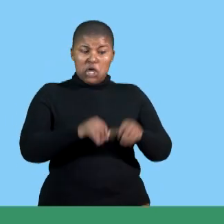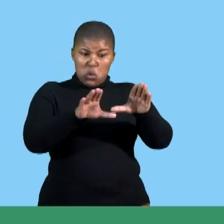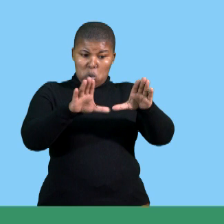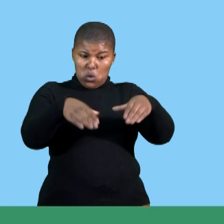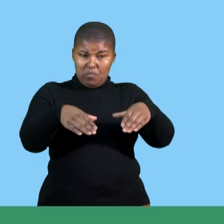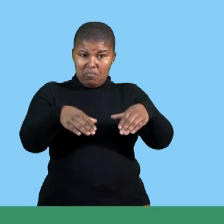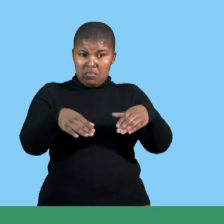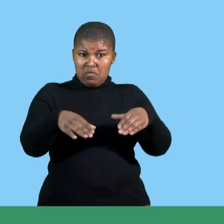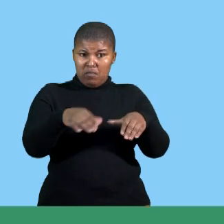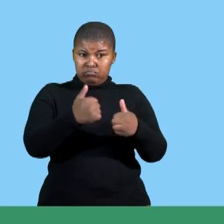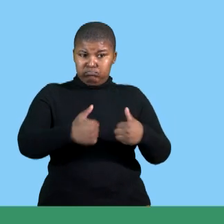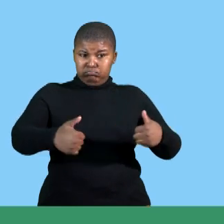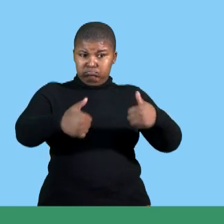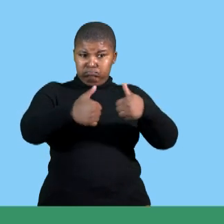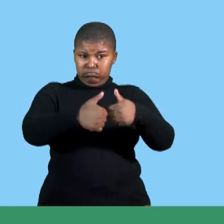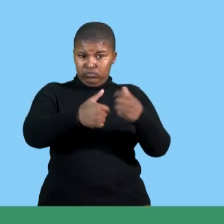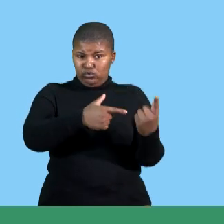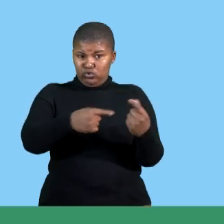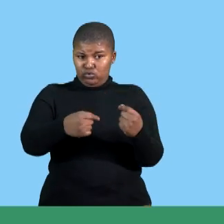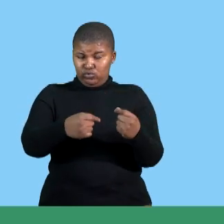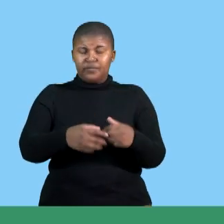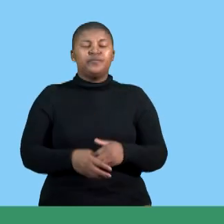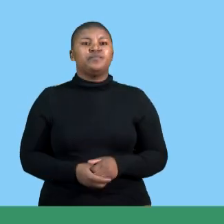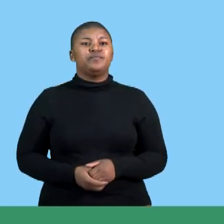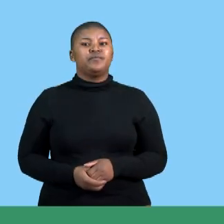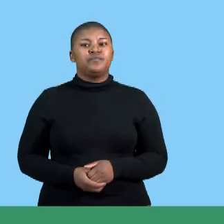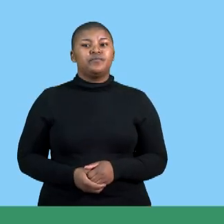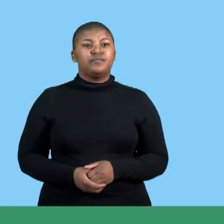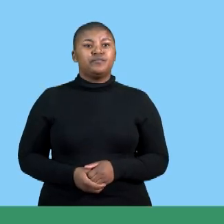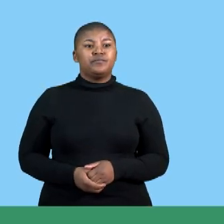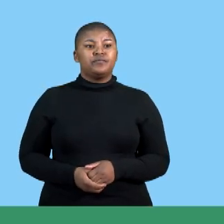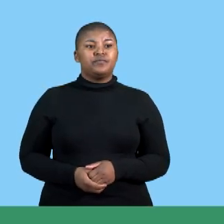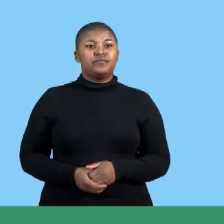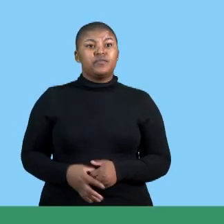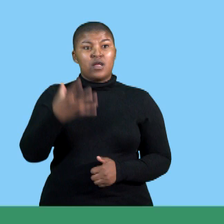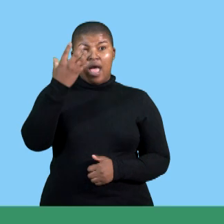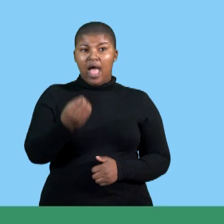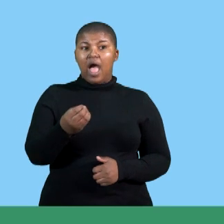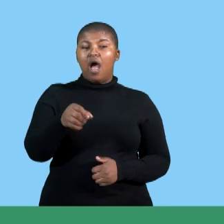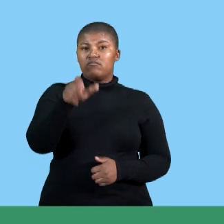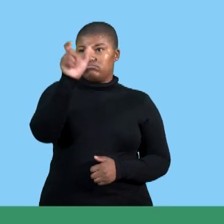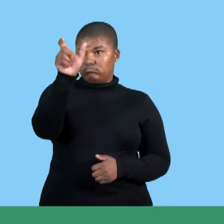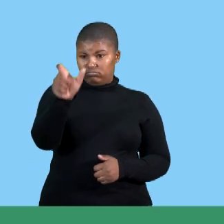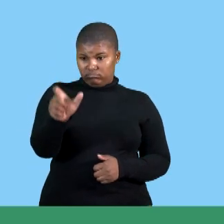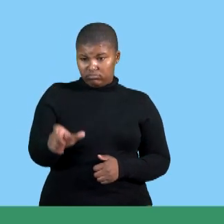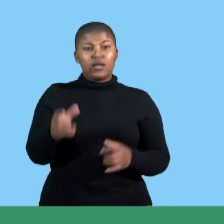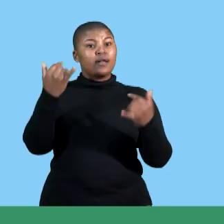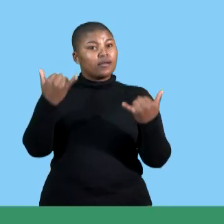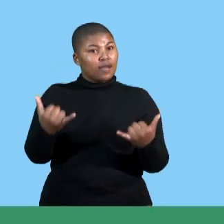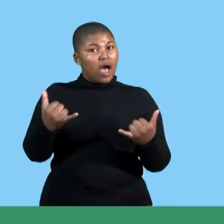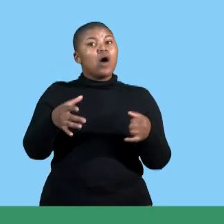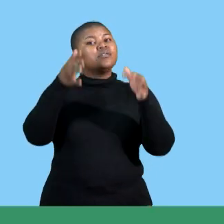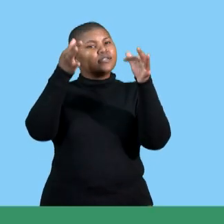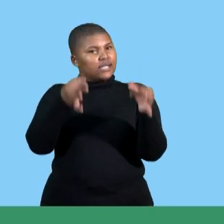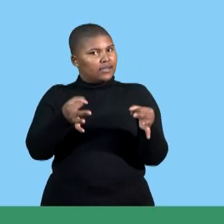Lastly, carried out by a group of people. So you have your keywords there. All you now need